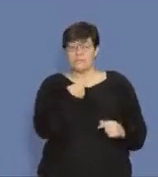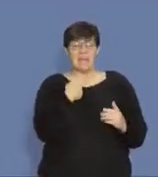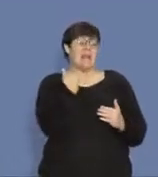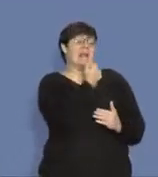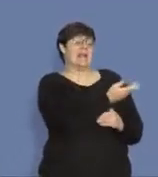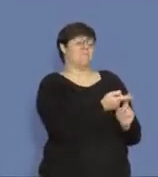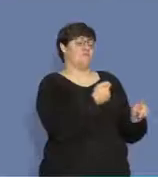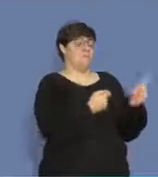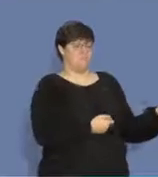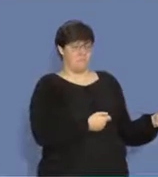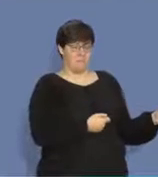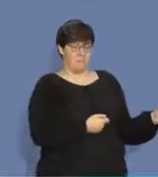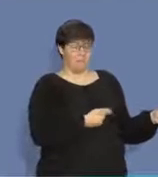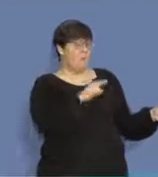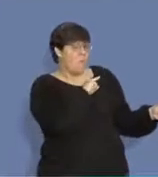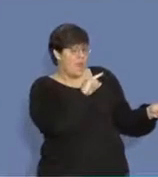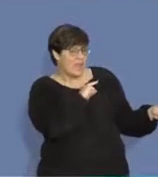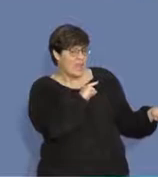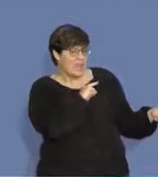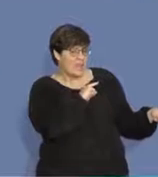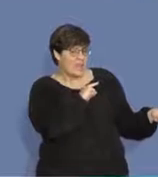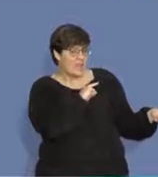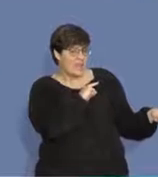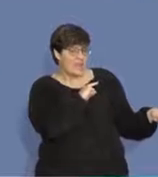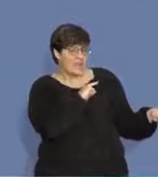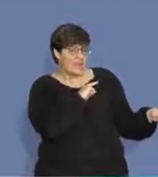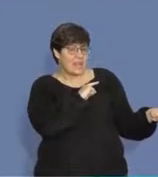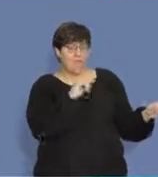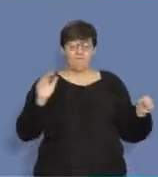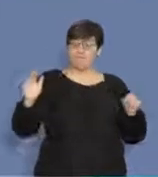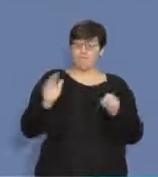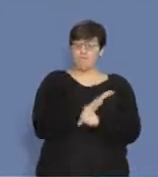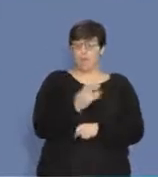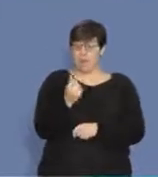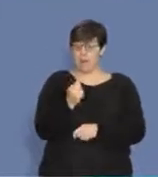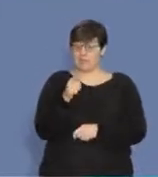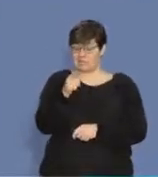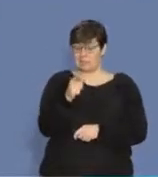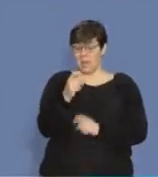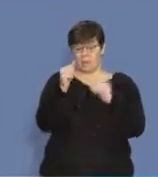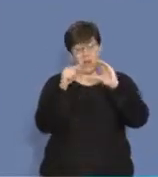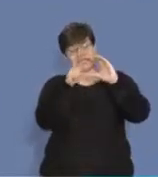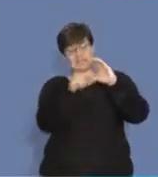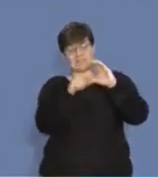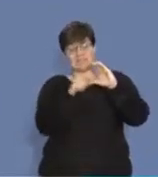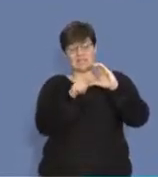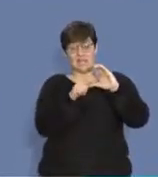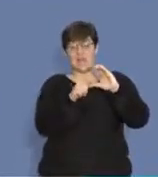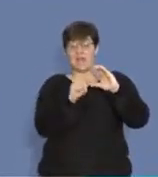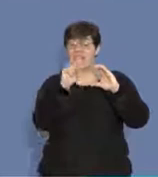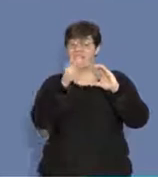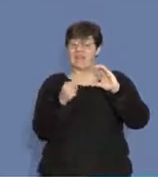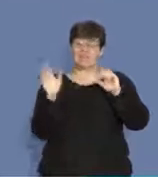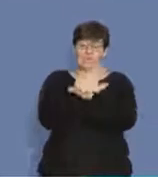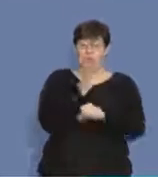from SARS because you are not receiving the full amount or the original amount of the sale. Now, if